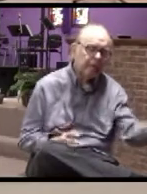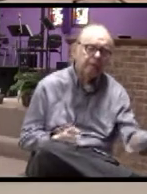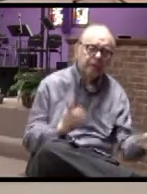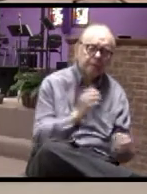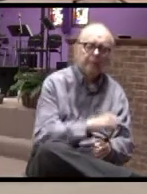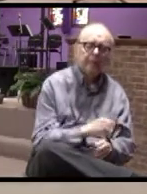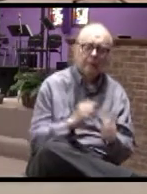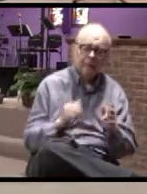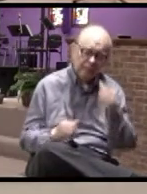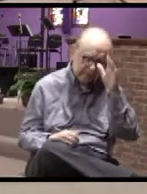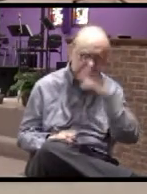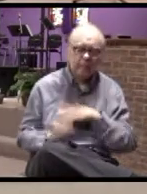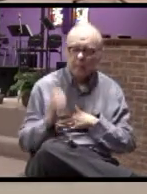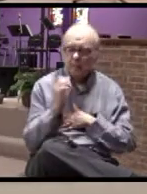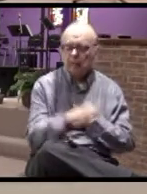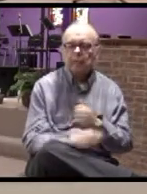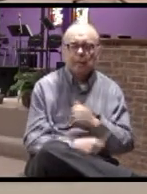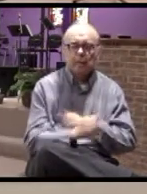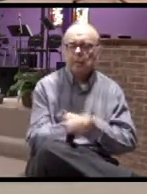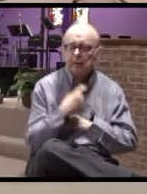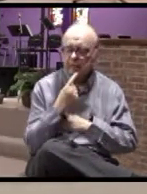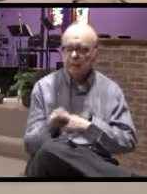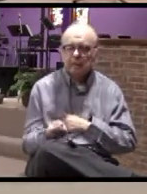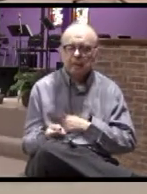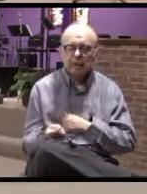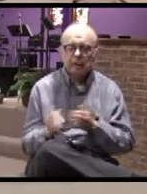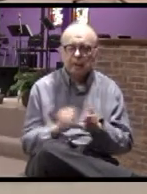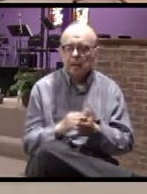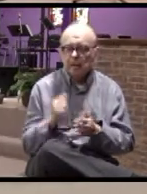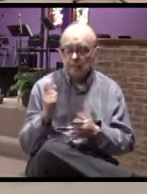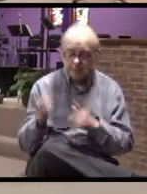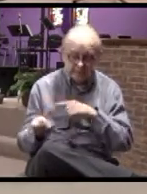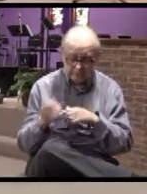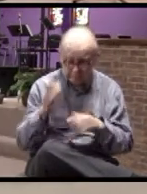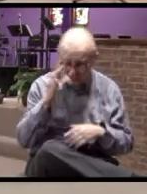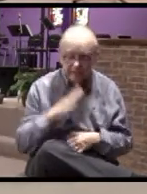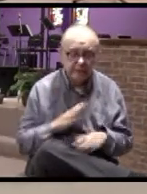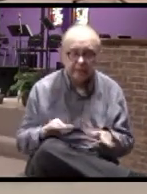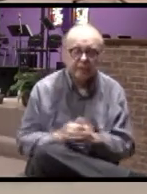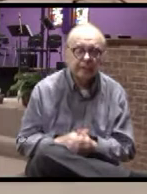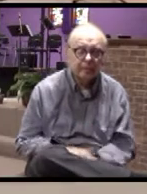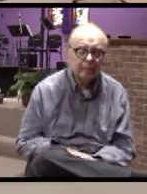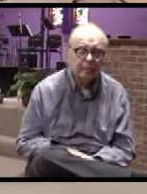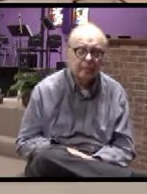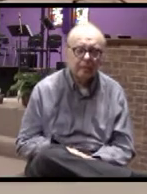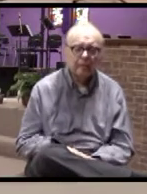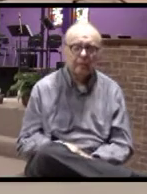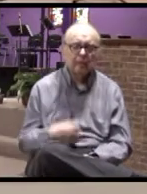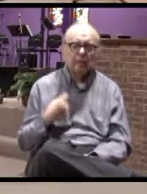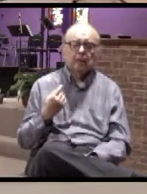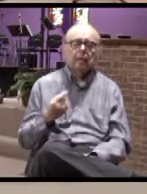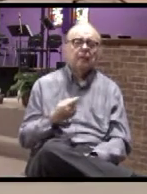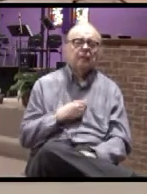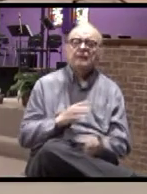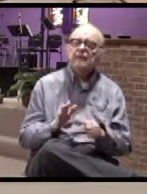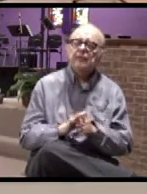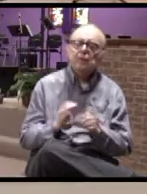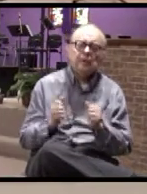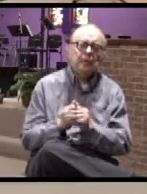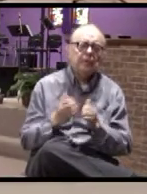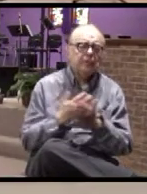and this guy follows up with what this guy said that this guy did. We're filled with it.